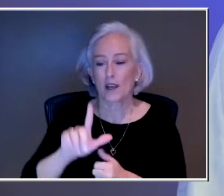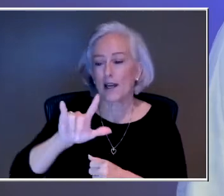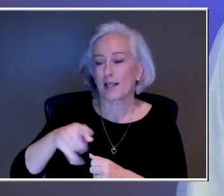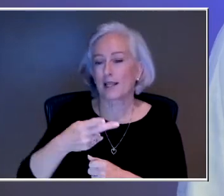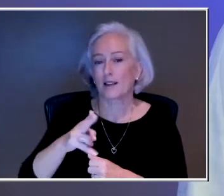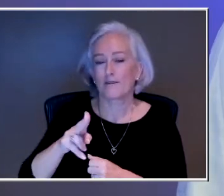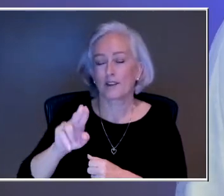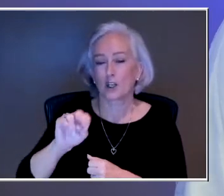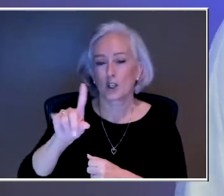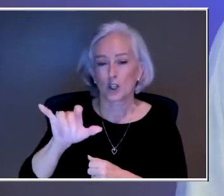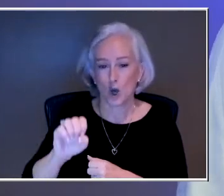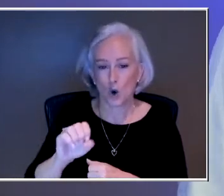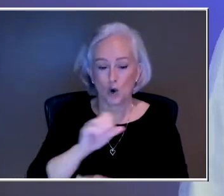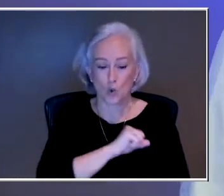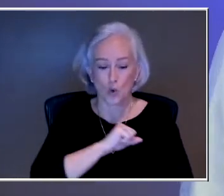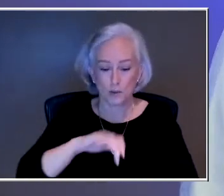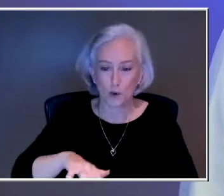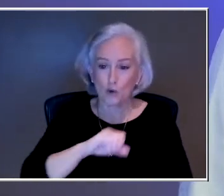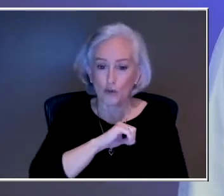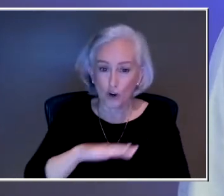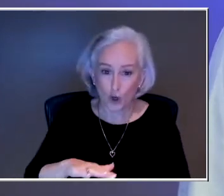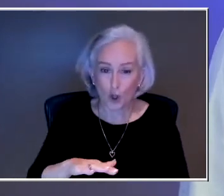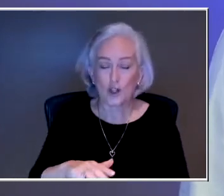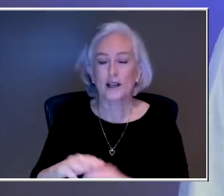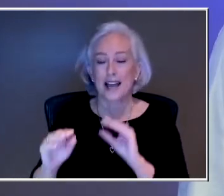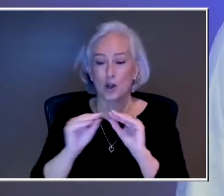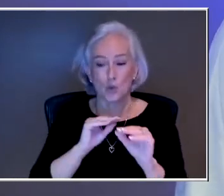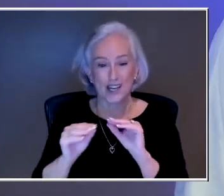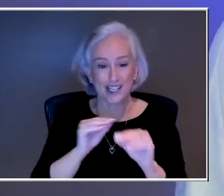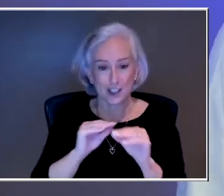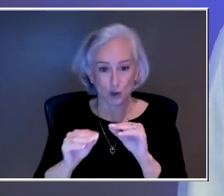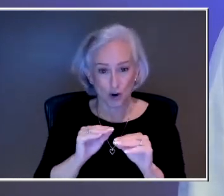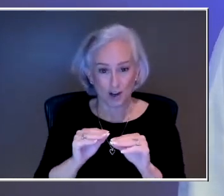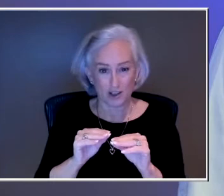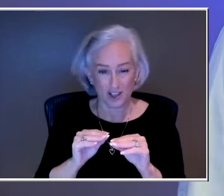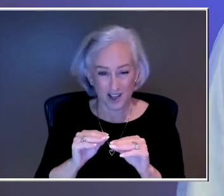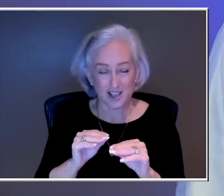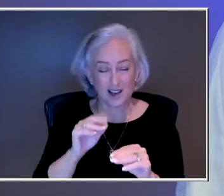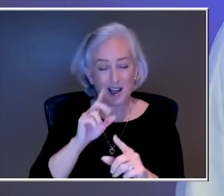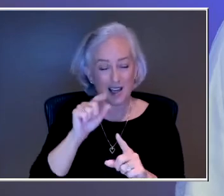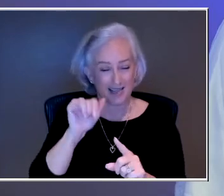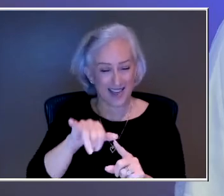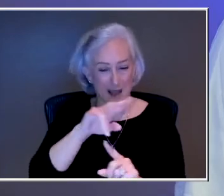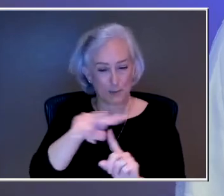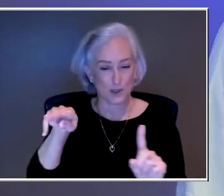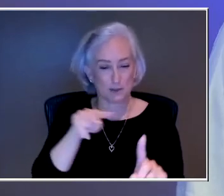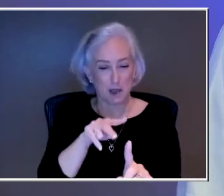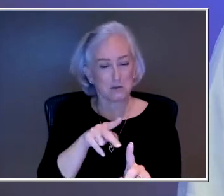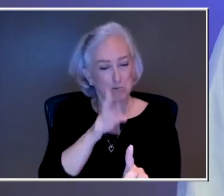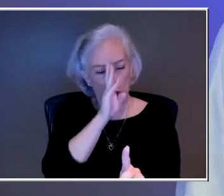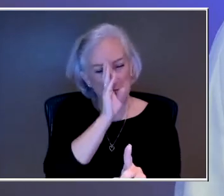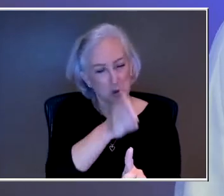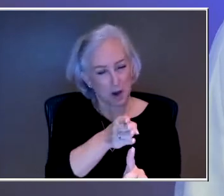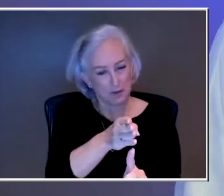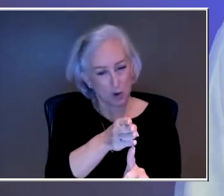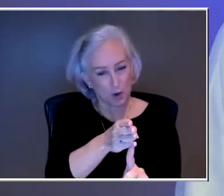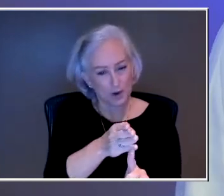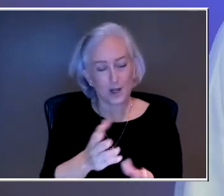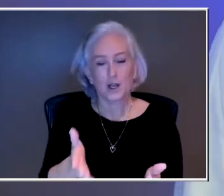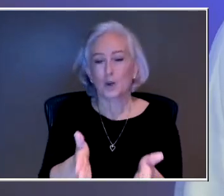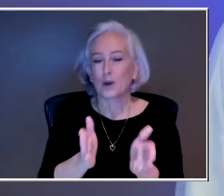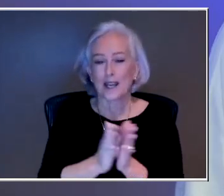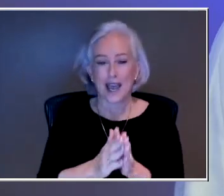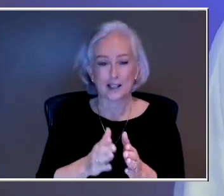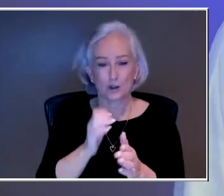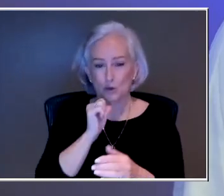the reconstruction standpoint, that's, I think, fairly straightforward. The one thing that we do ask them to do is to not raise their shoulder above 90